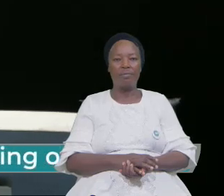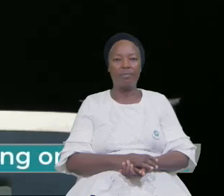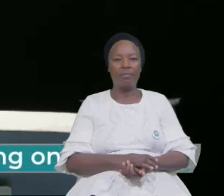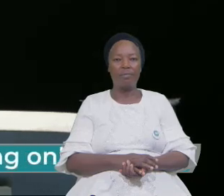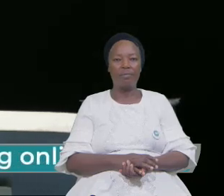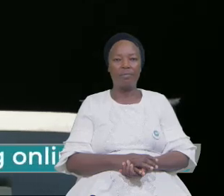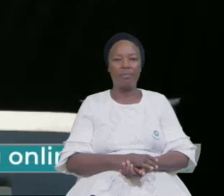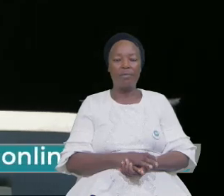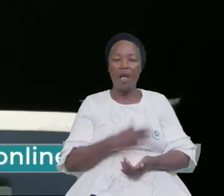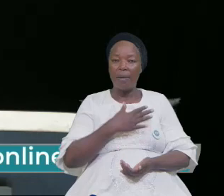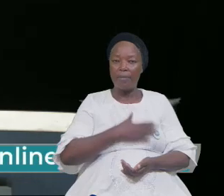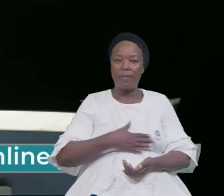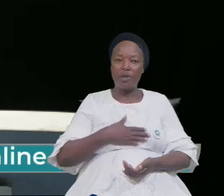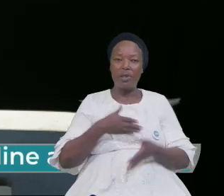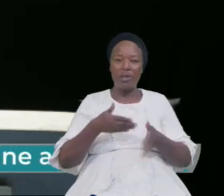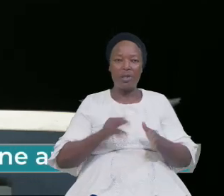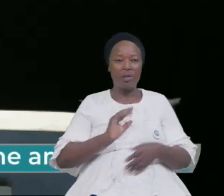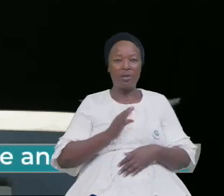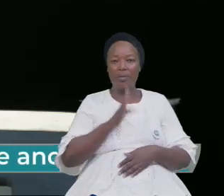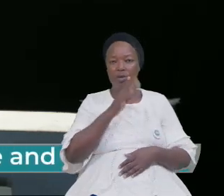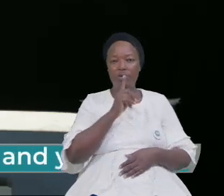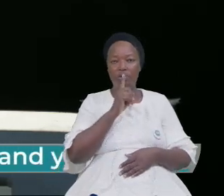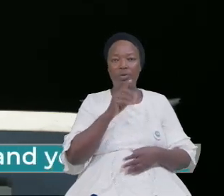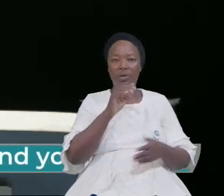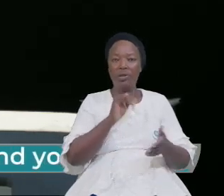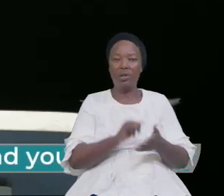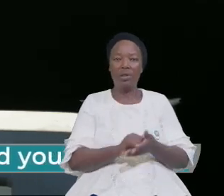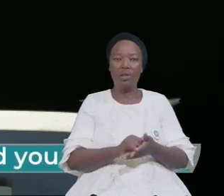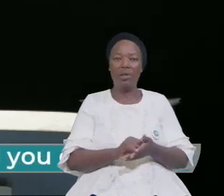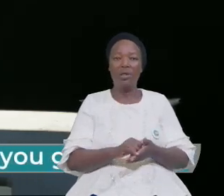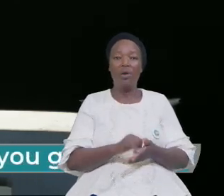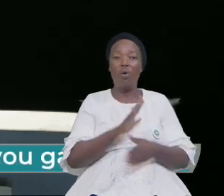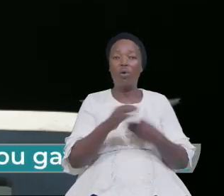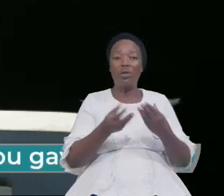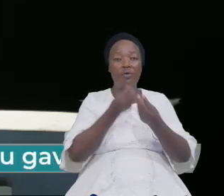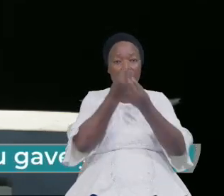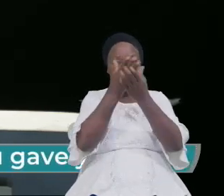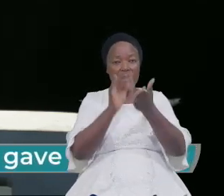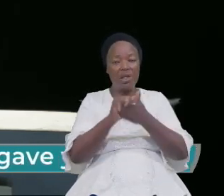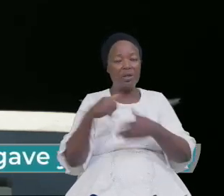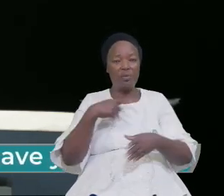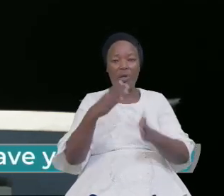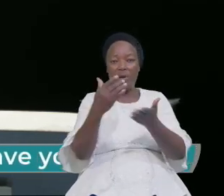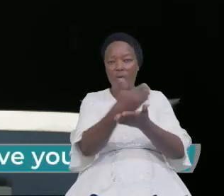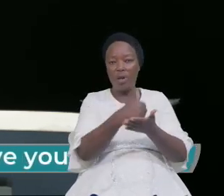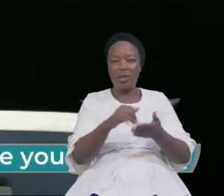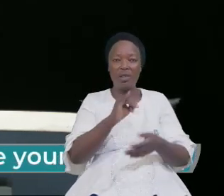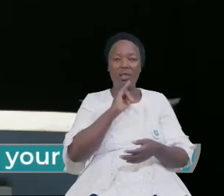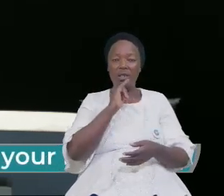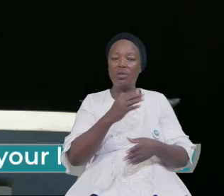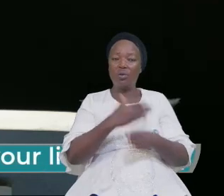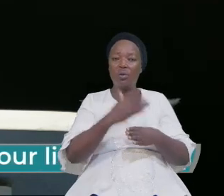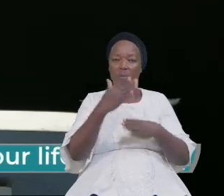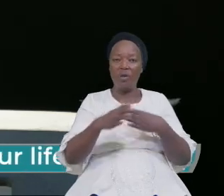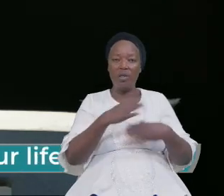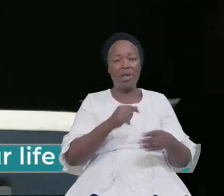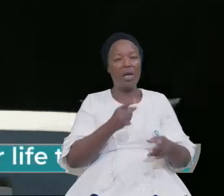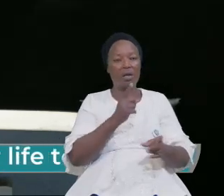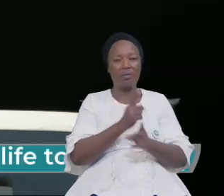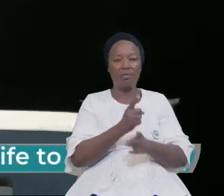Please, let's ensure that the information we are collecting is complete and correct.